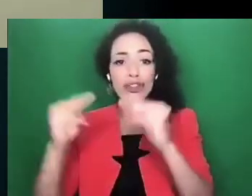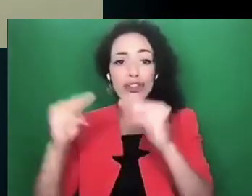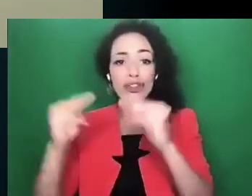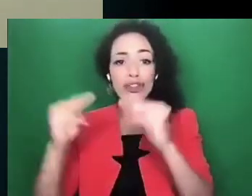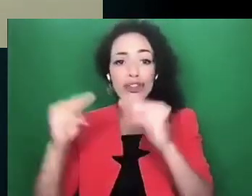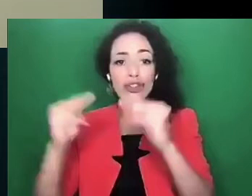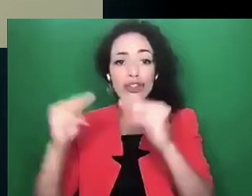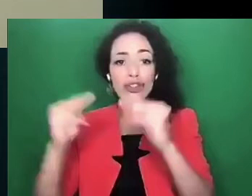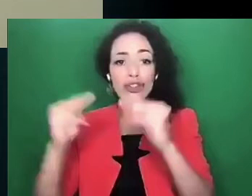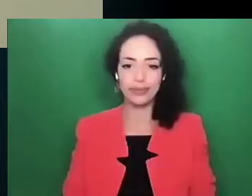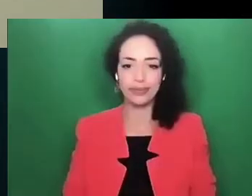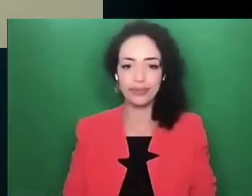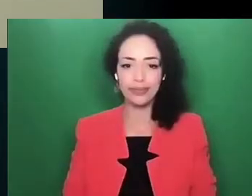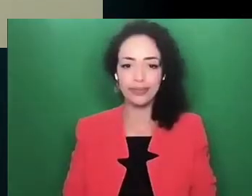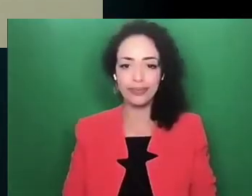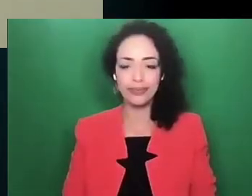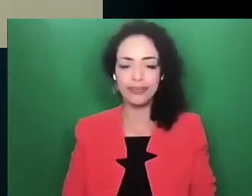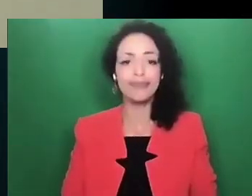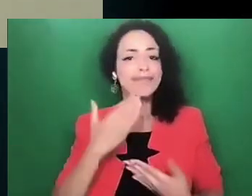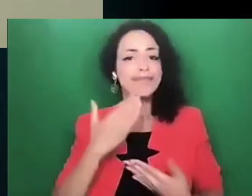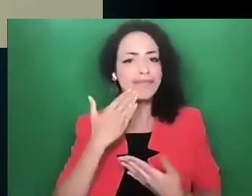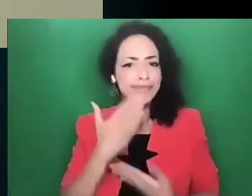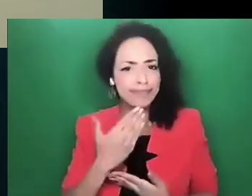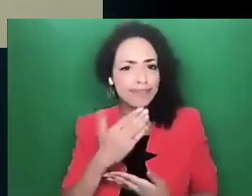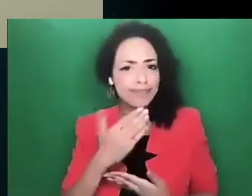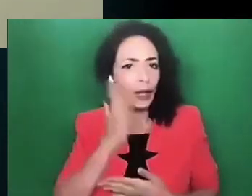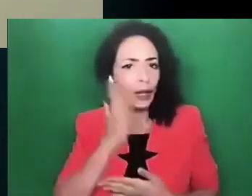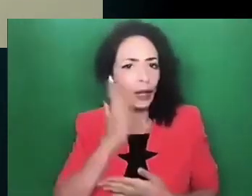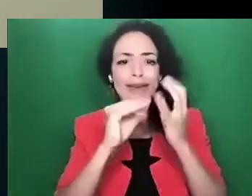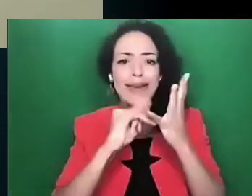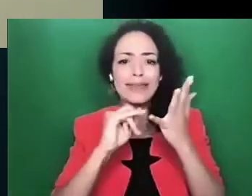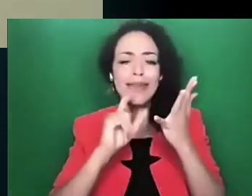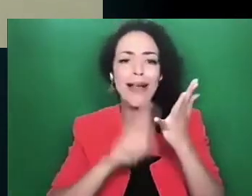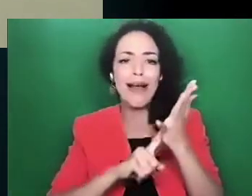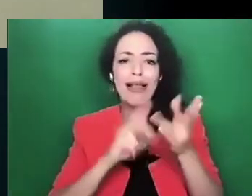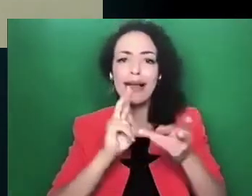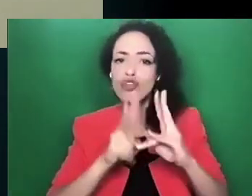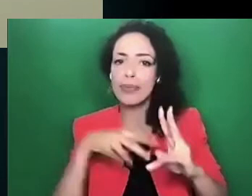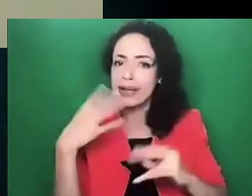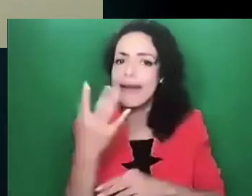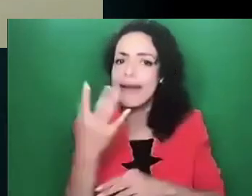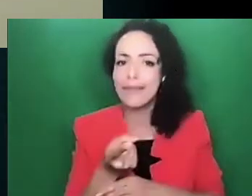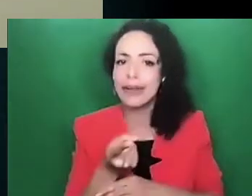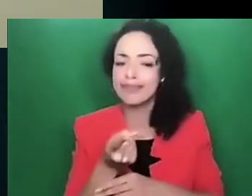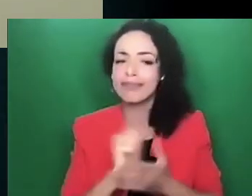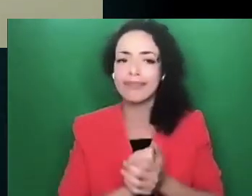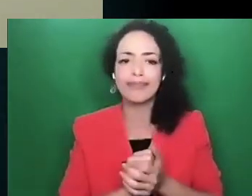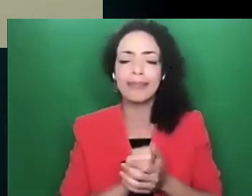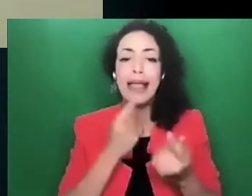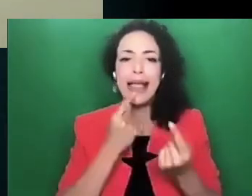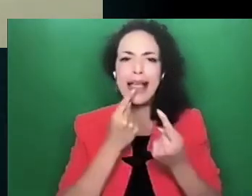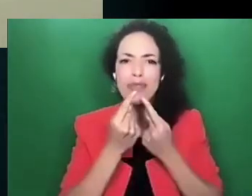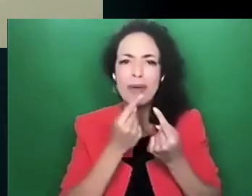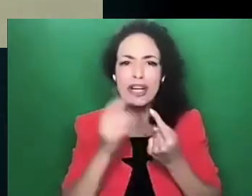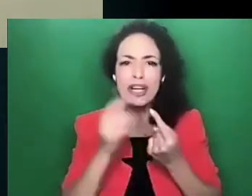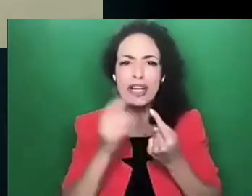Note, please, that there is a British Sign Language interpretation, and guidance about that will appear on the screen where